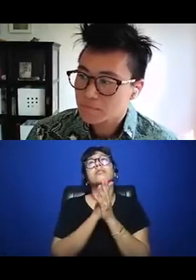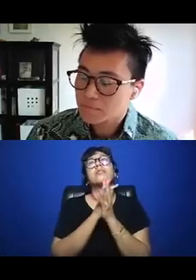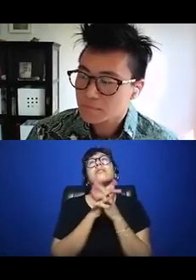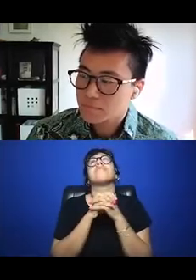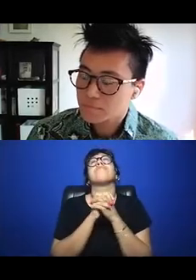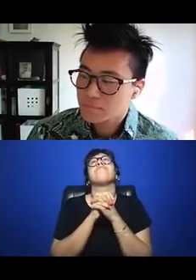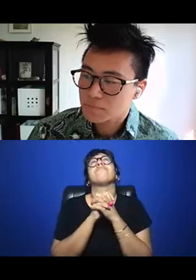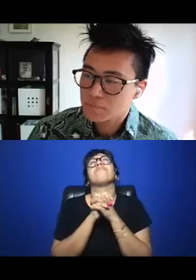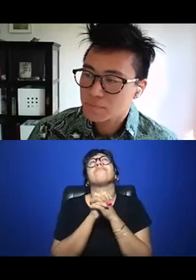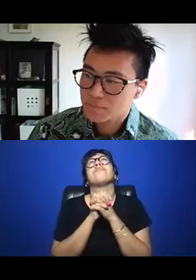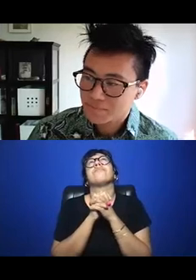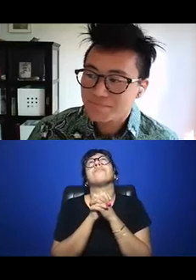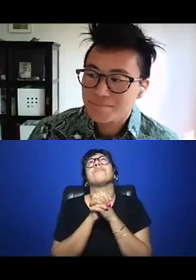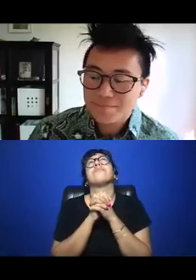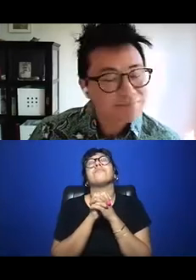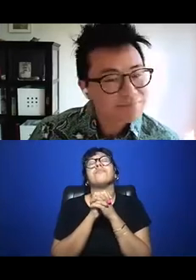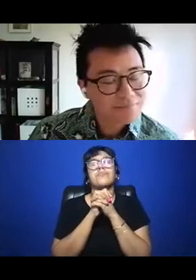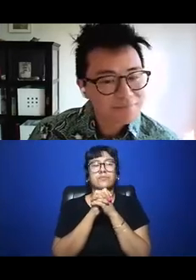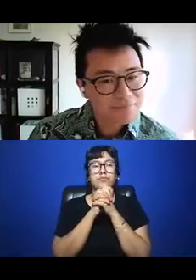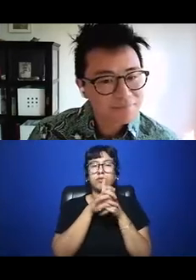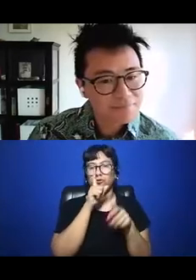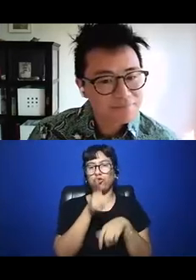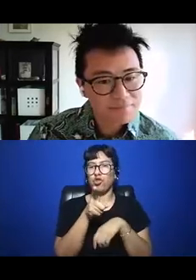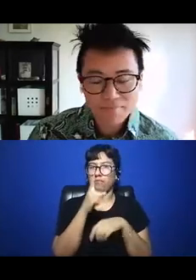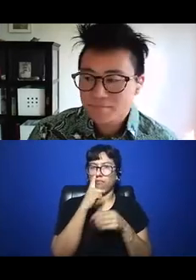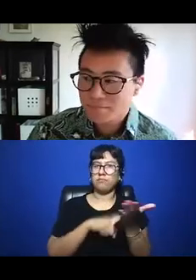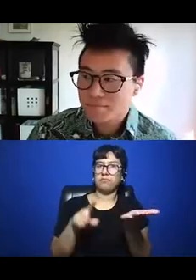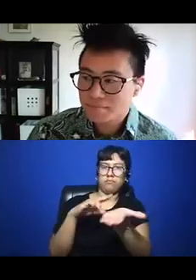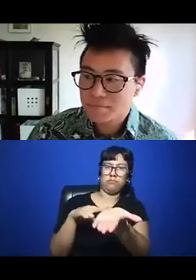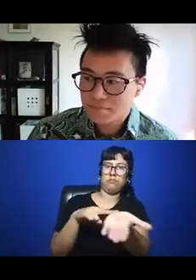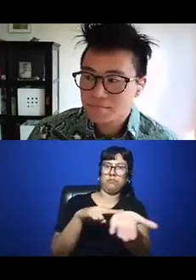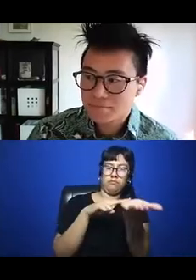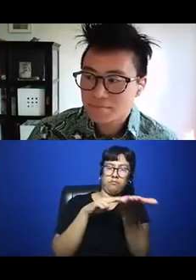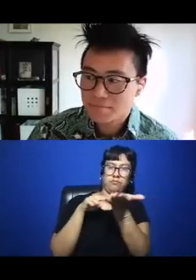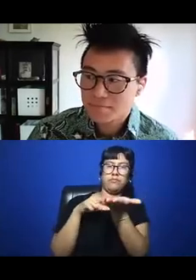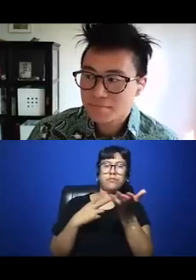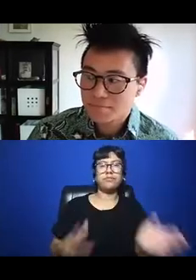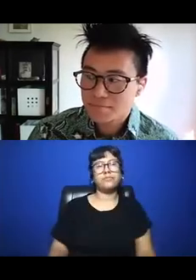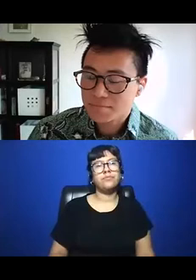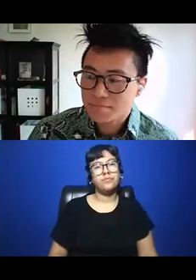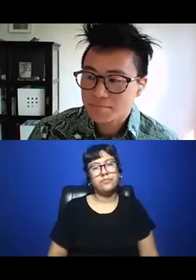just like making sure you're doing that, because it could, I